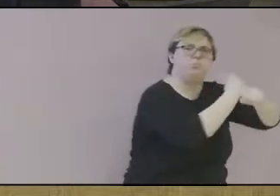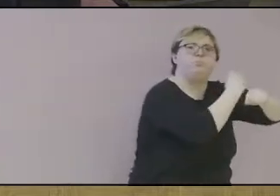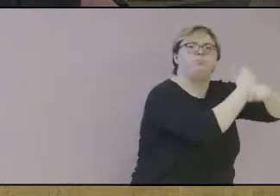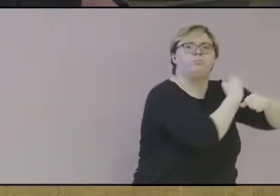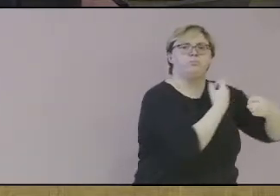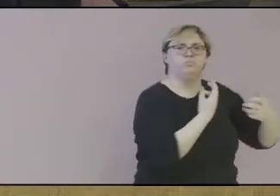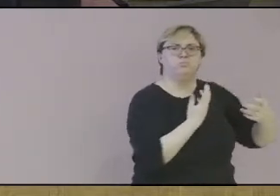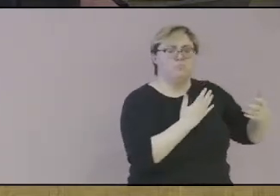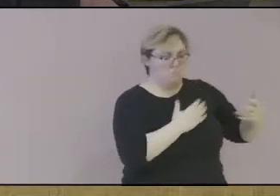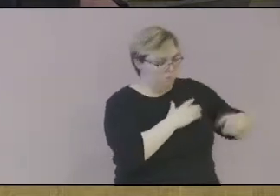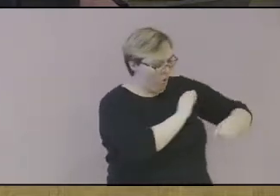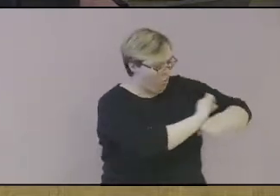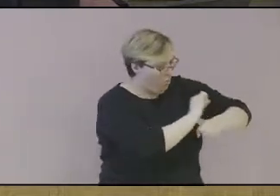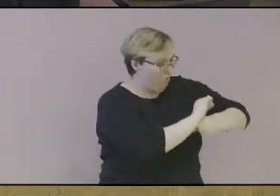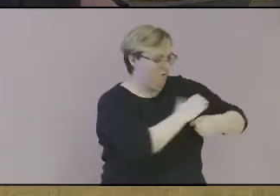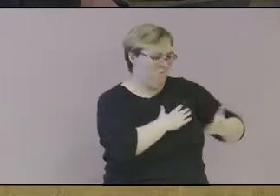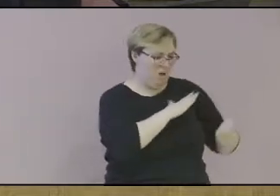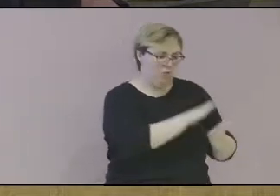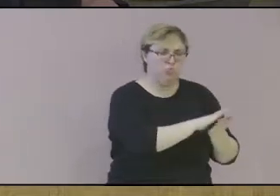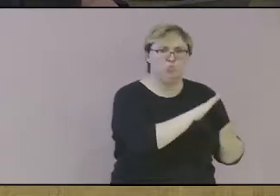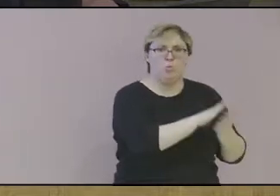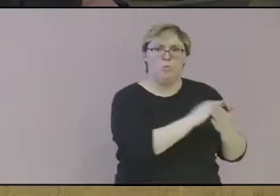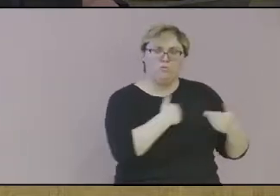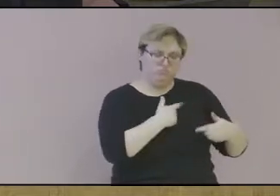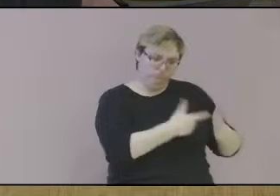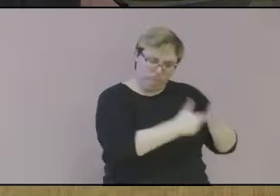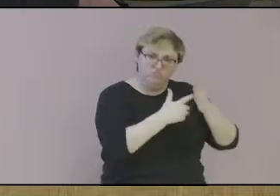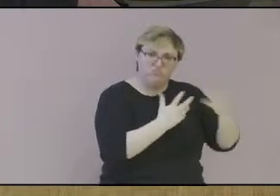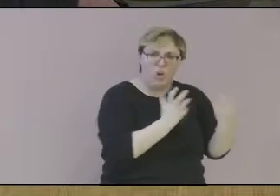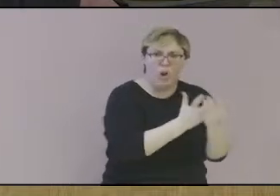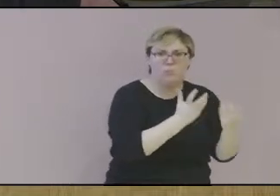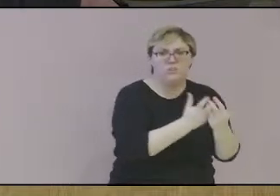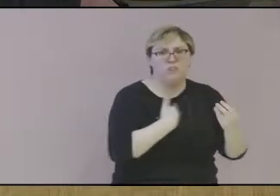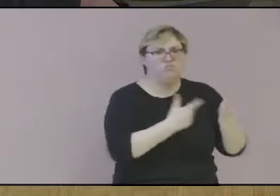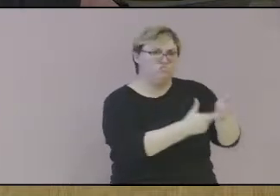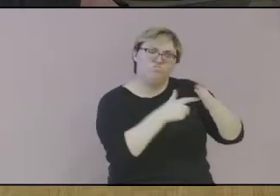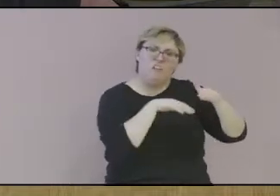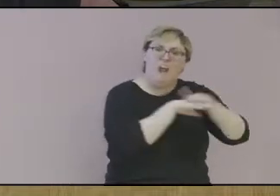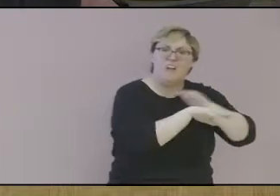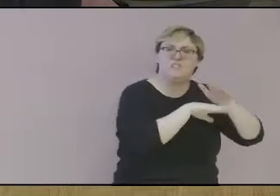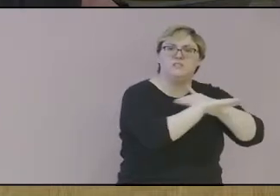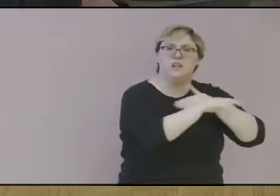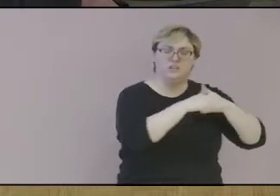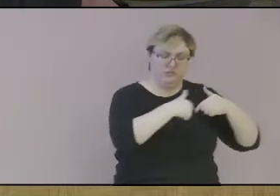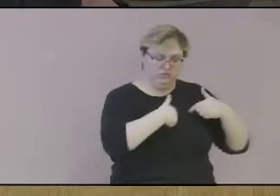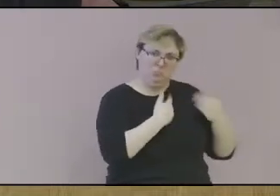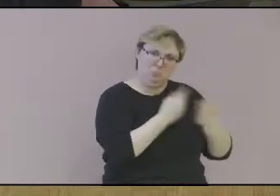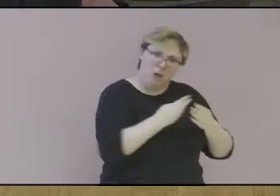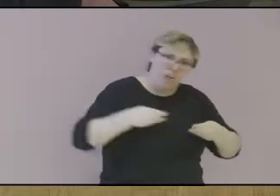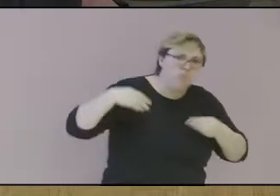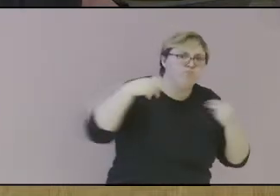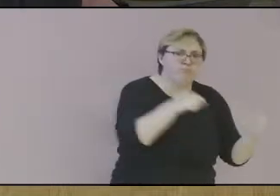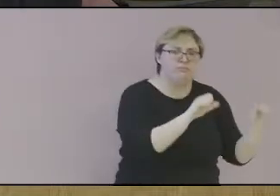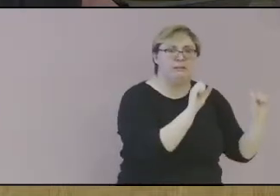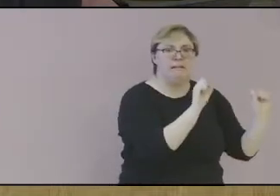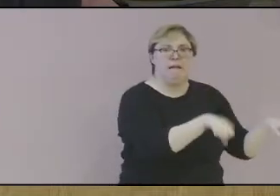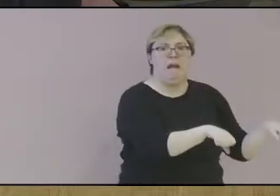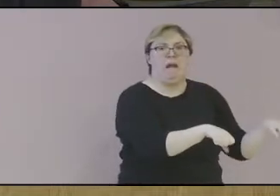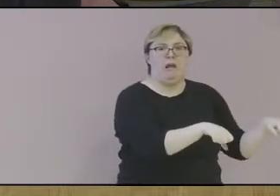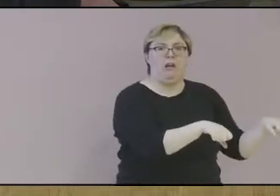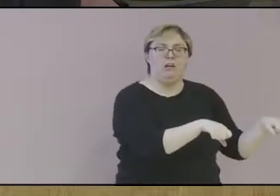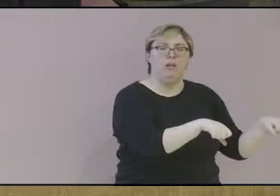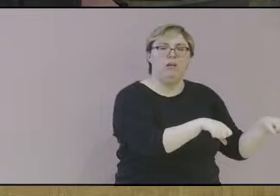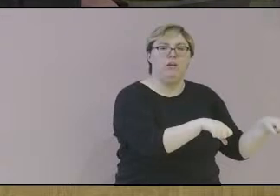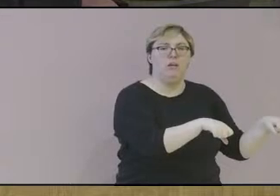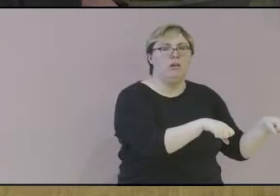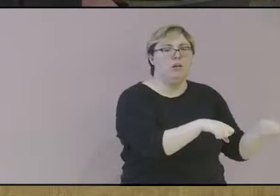school, and possibly address it through private litigation. But usually government agencies are the ones that most